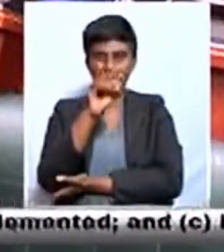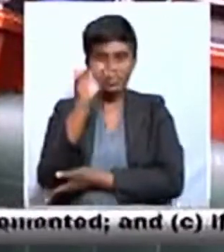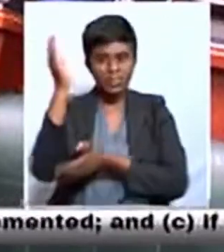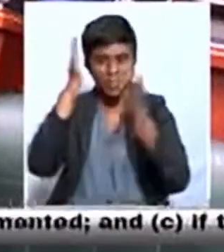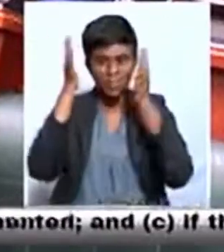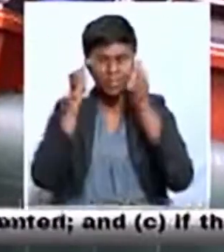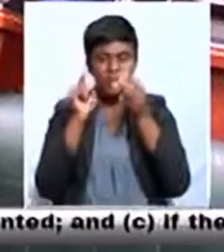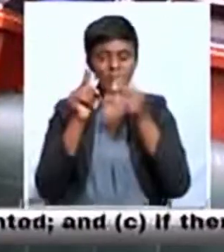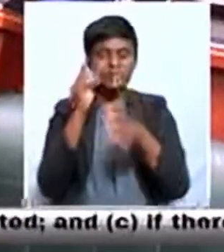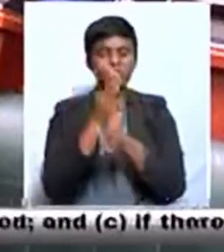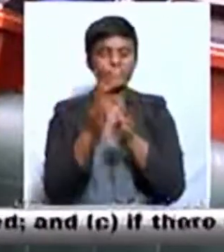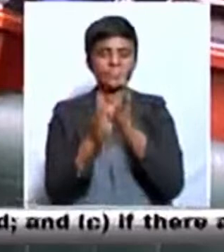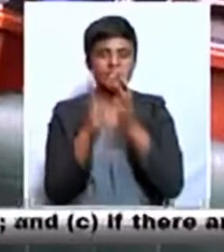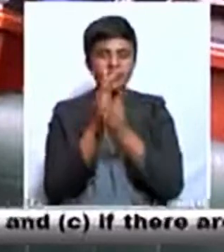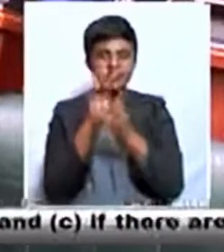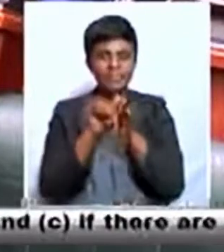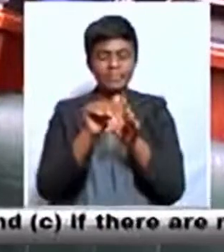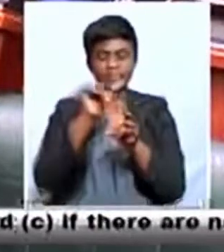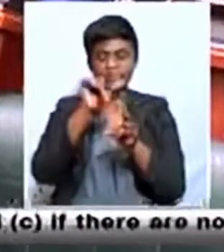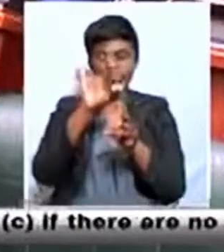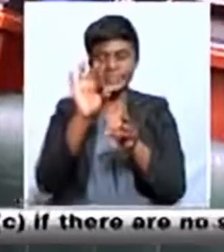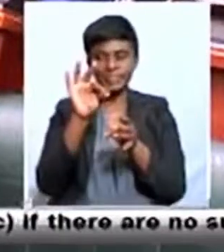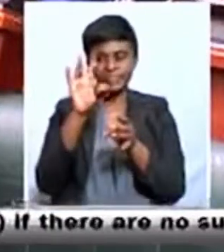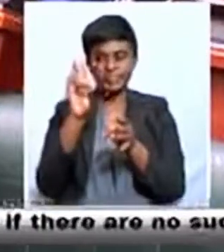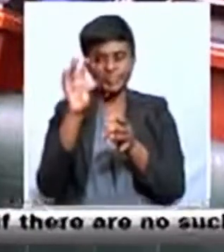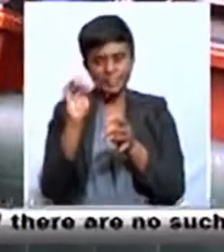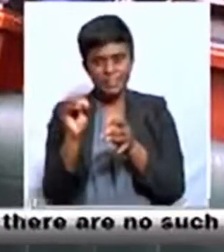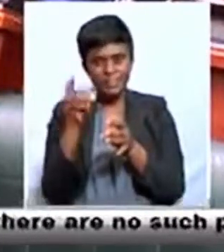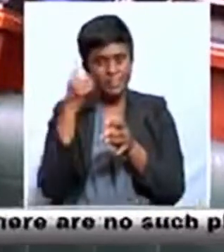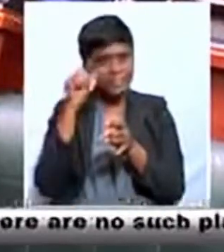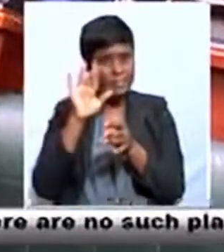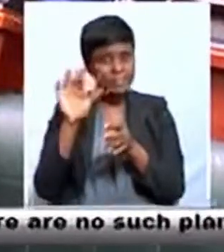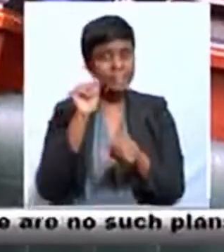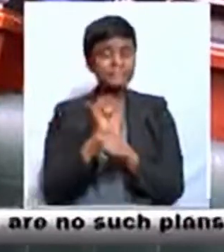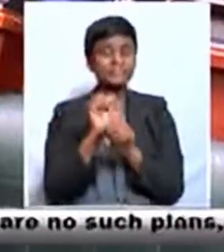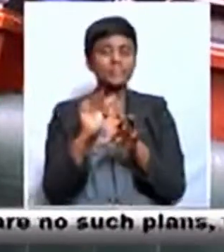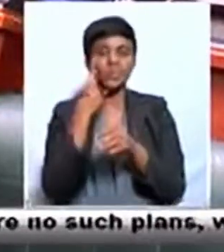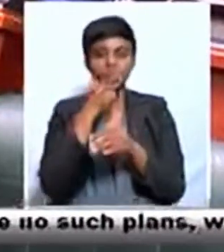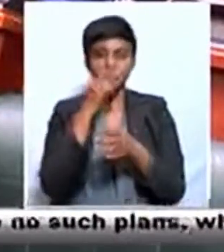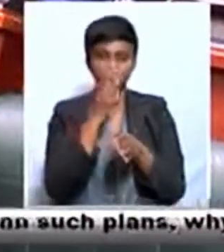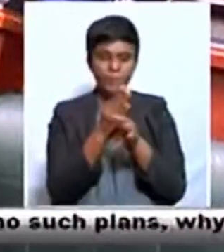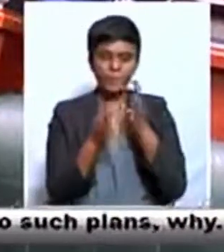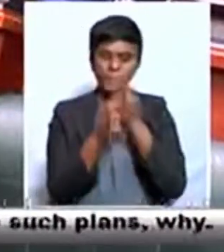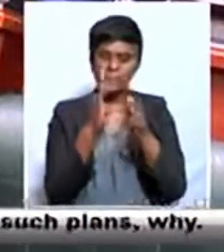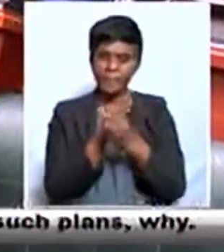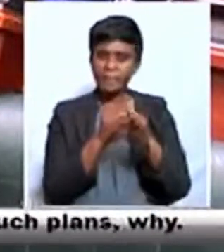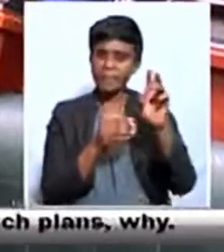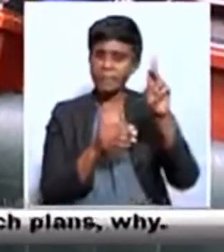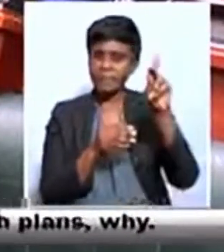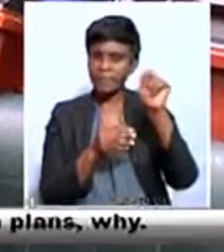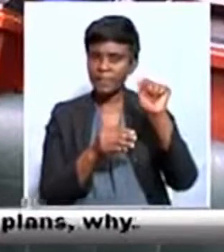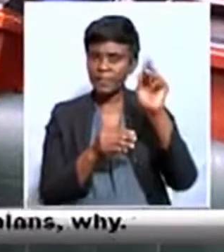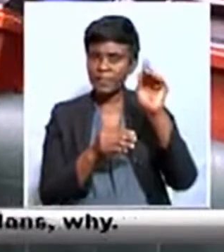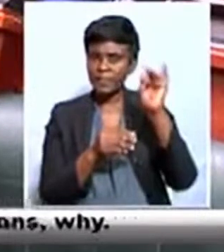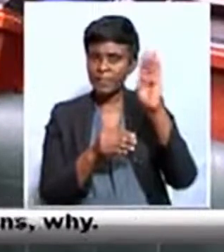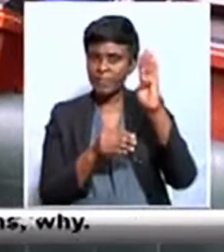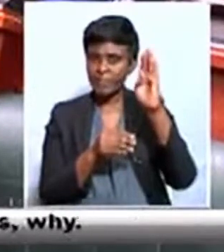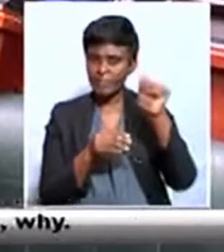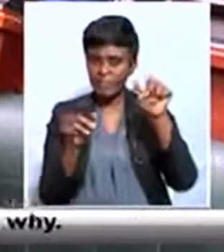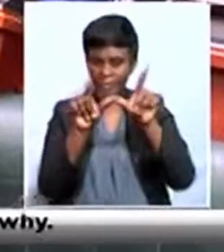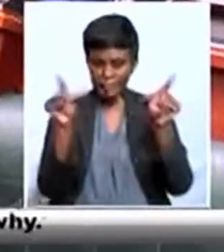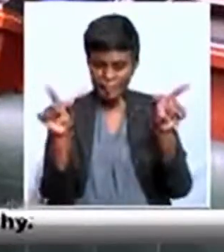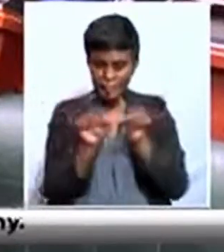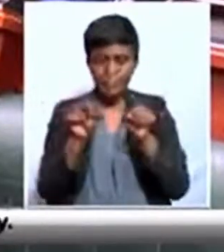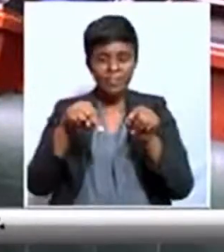units were constructed in the 1970s for the workers that were constructing the Kariba North Bank Power